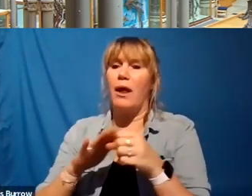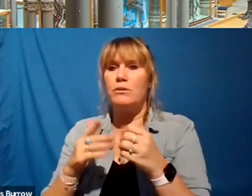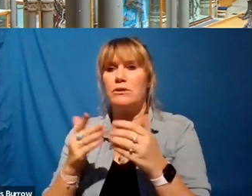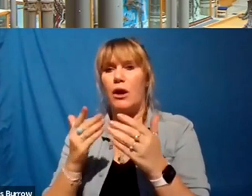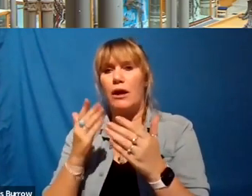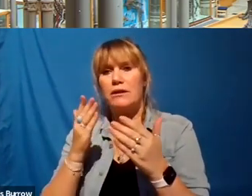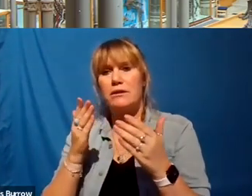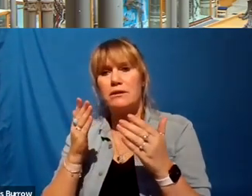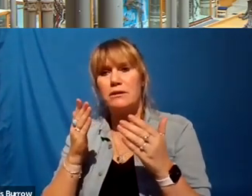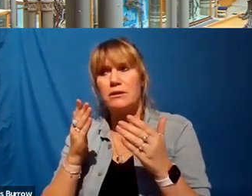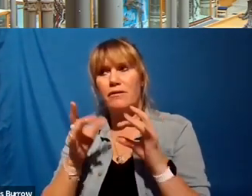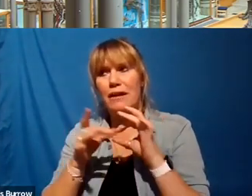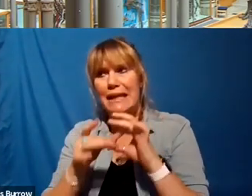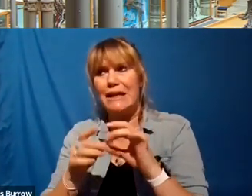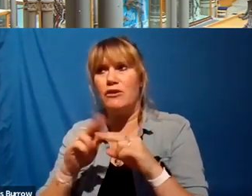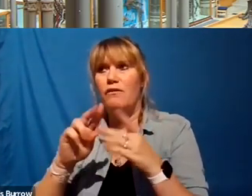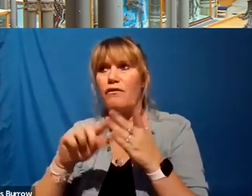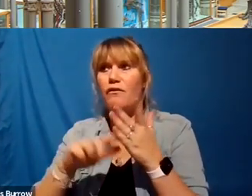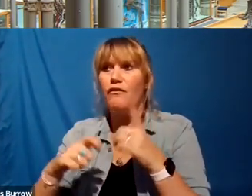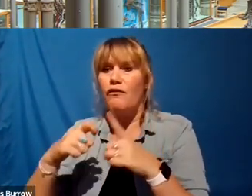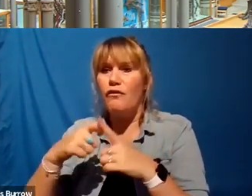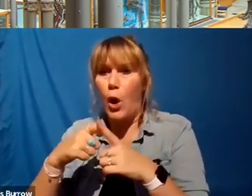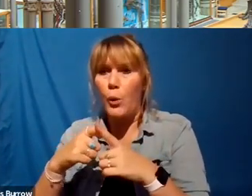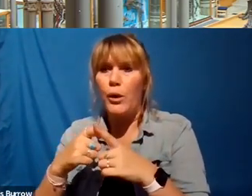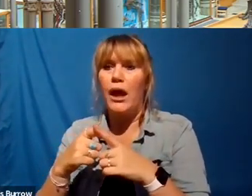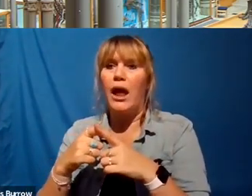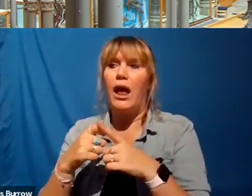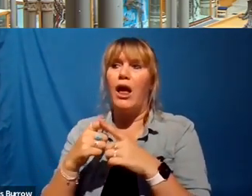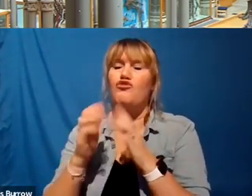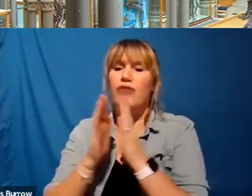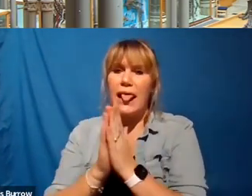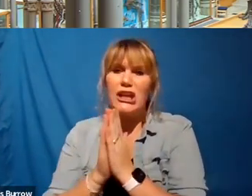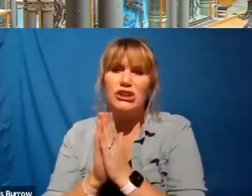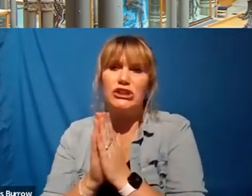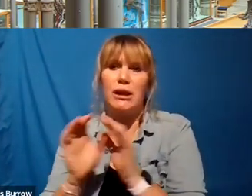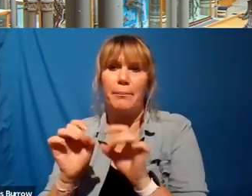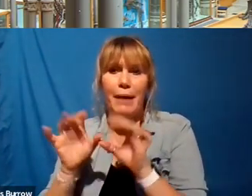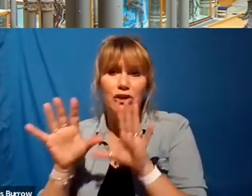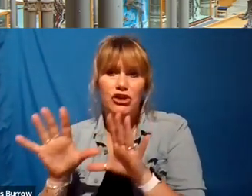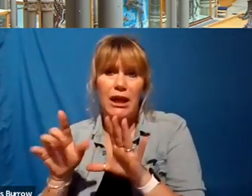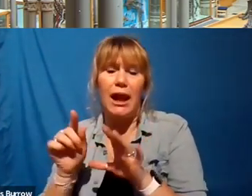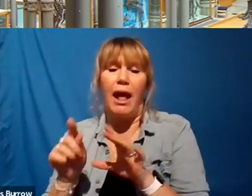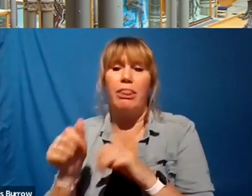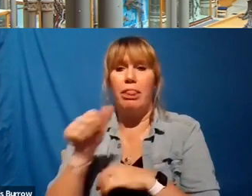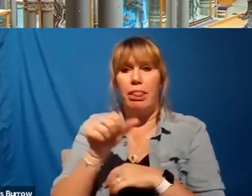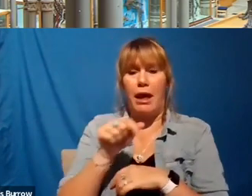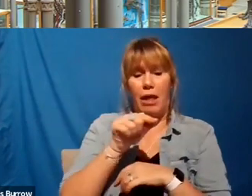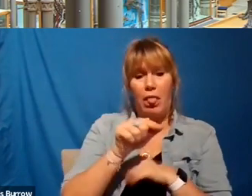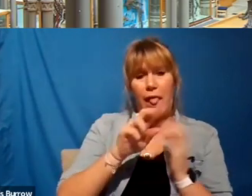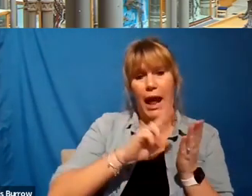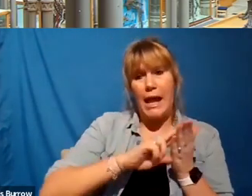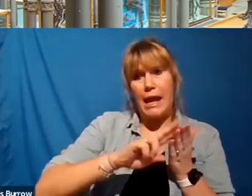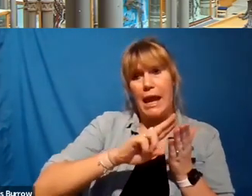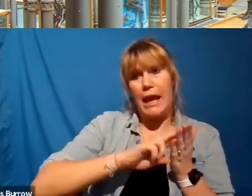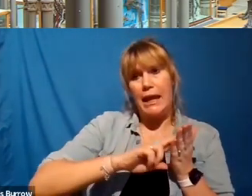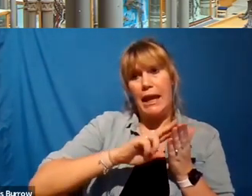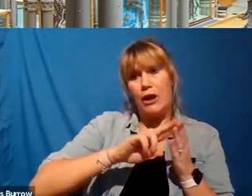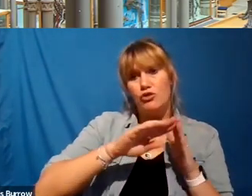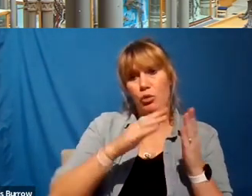folk religion and magic and the natural world. And that's because it's kind of mirroring this double museum complex in